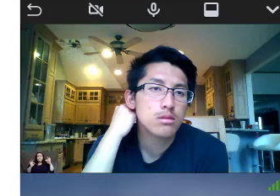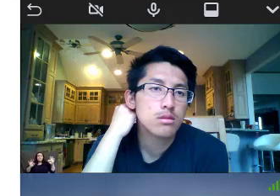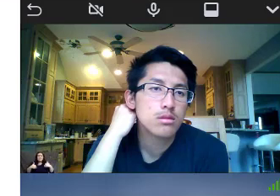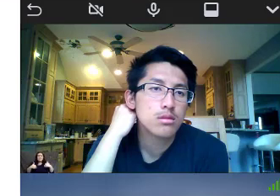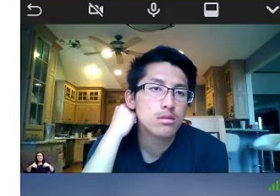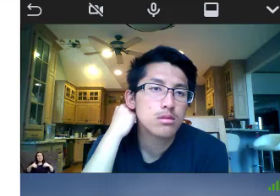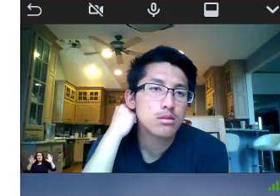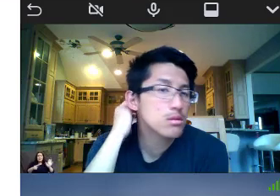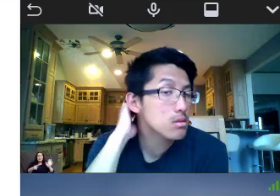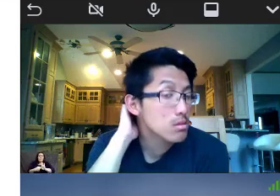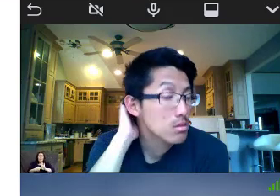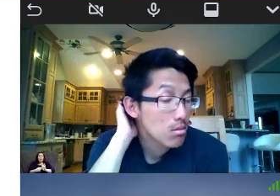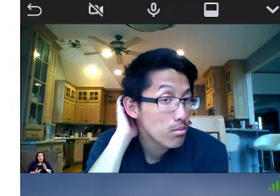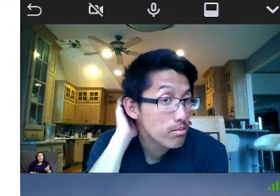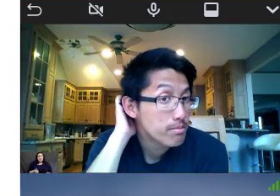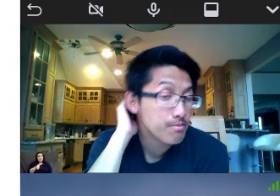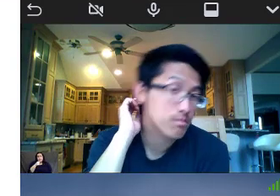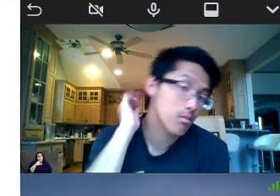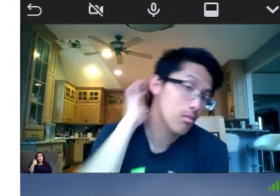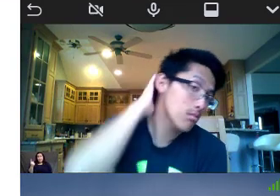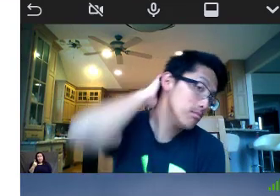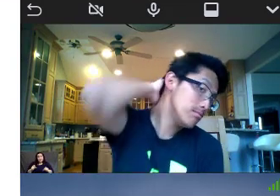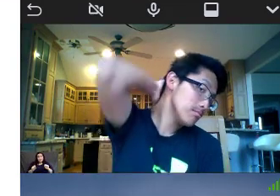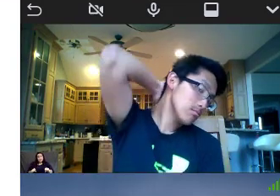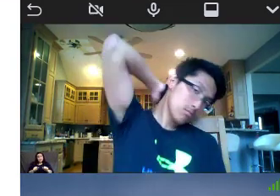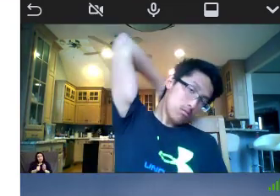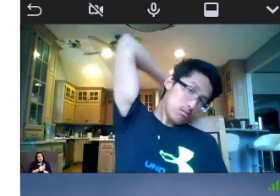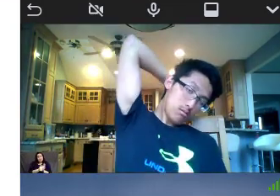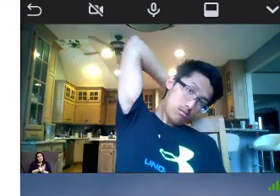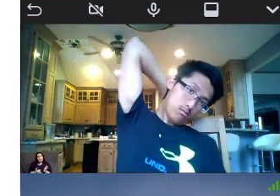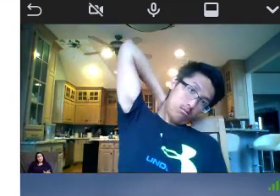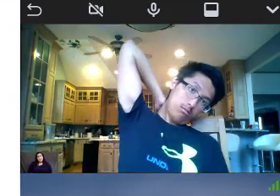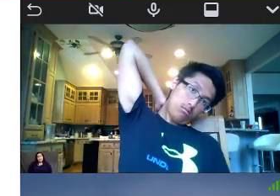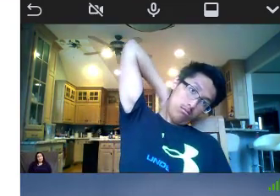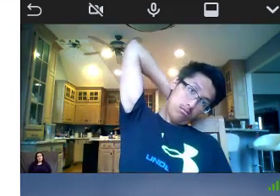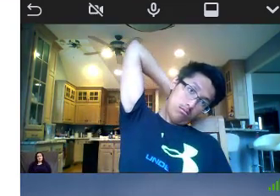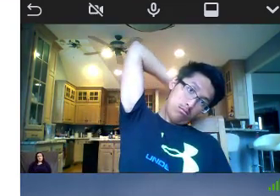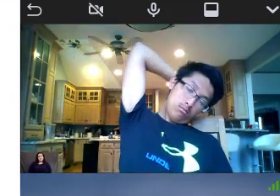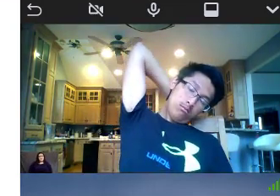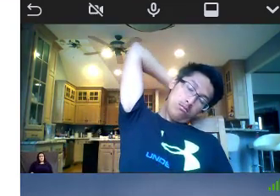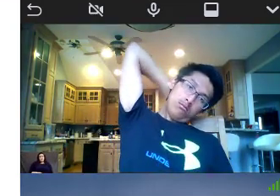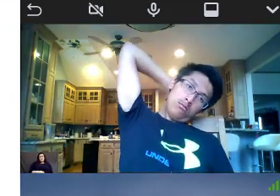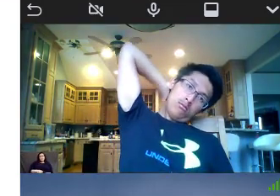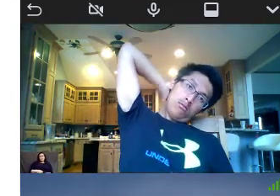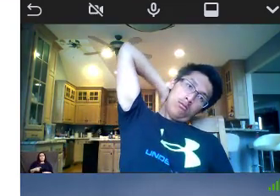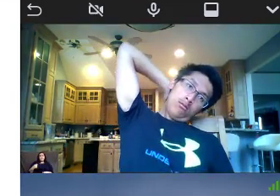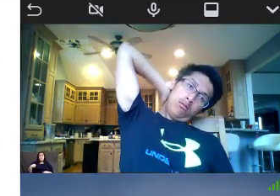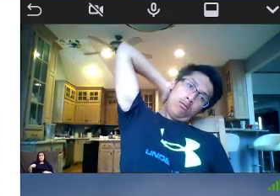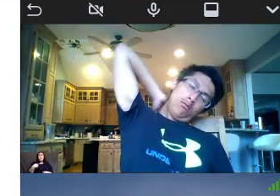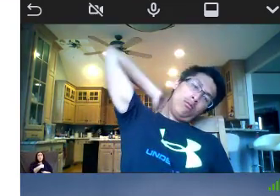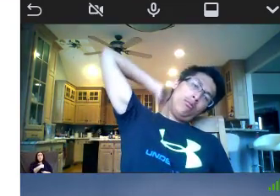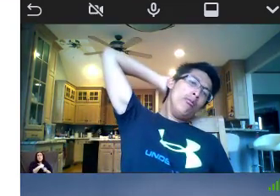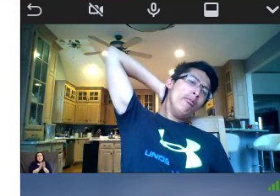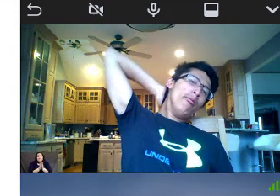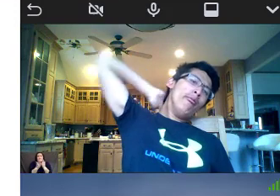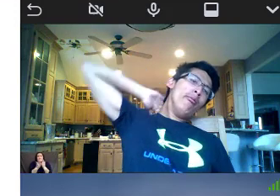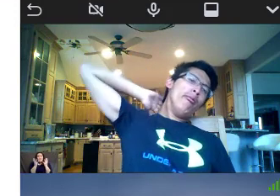But in real life, sometimes our need to find an answer to a problem outstrips our